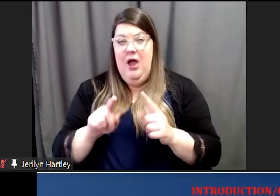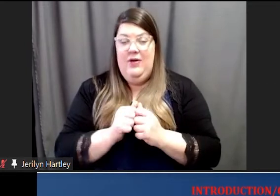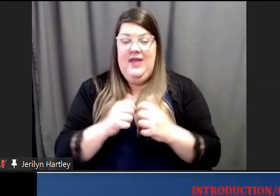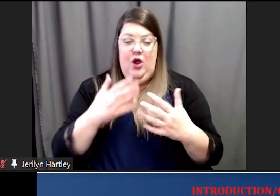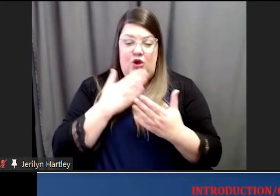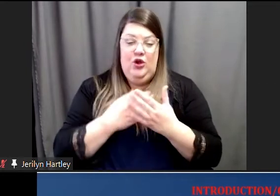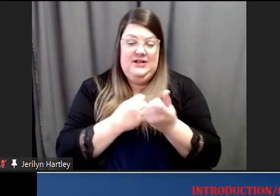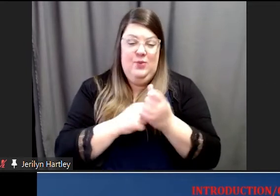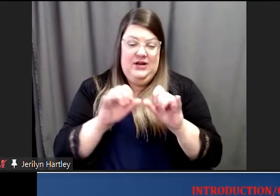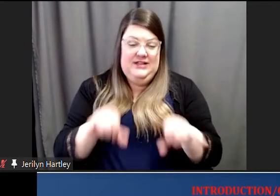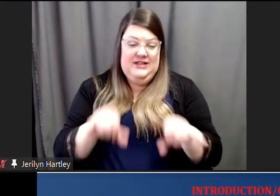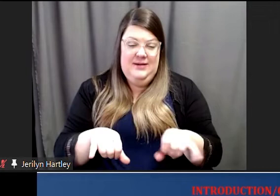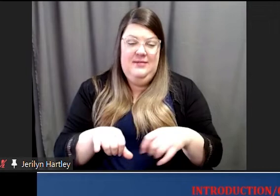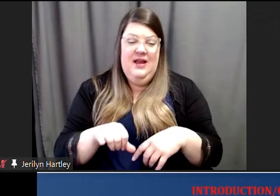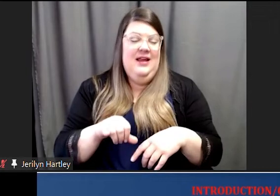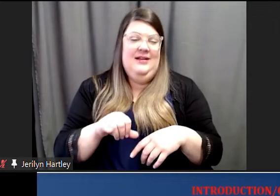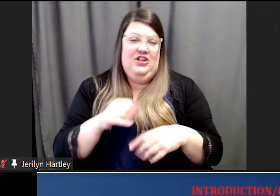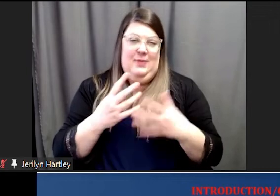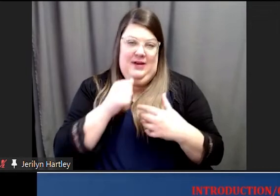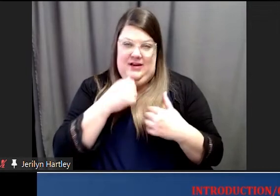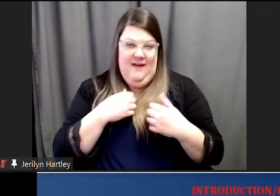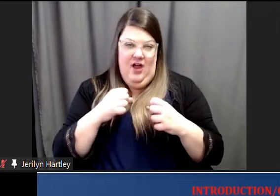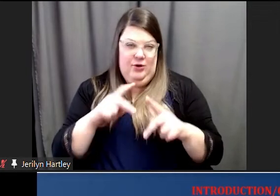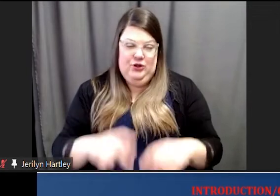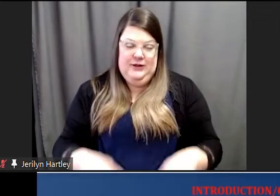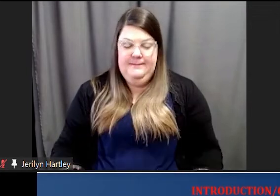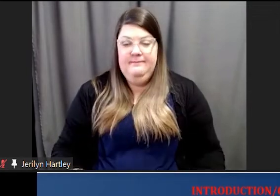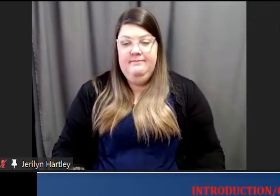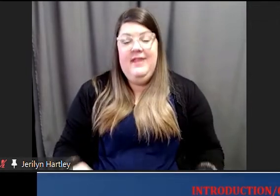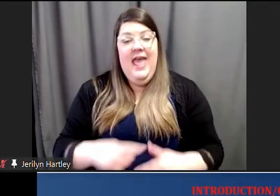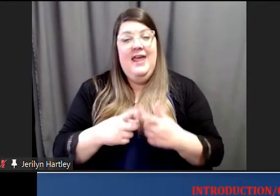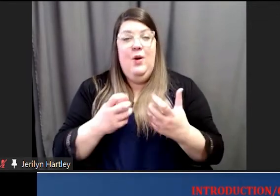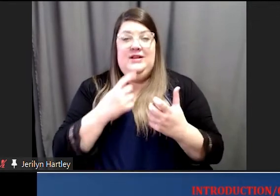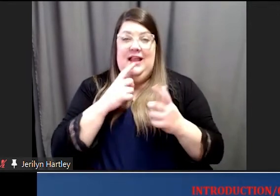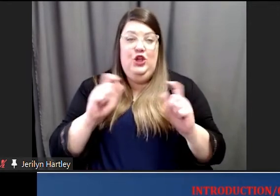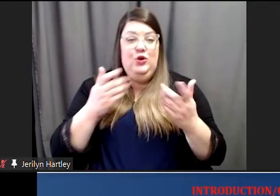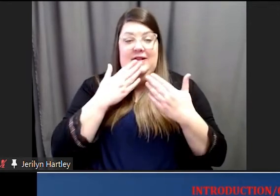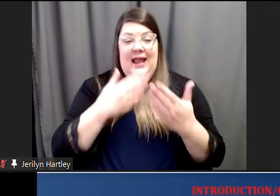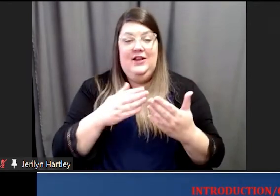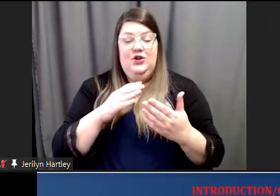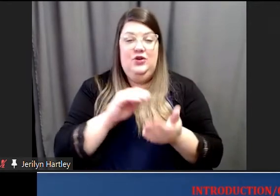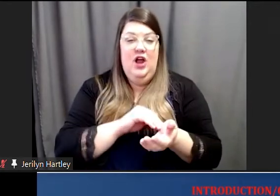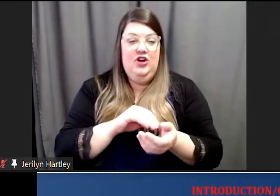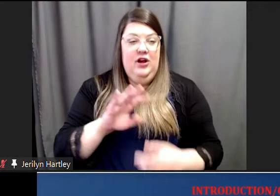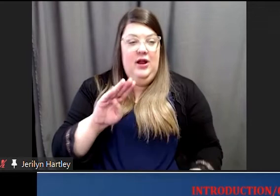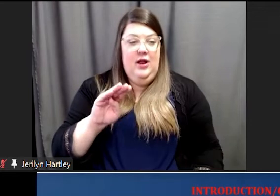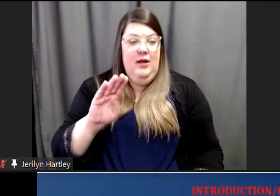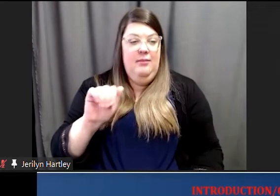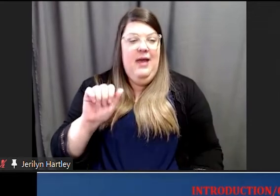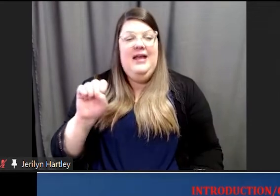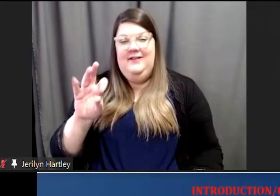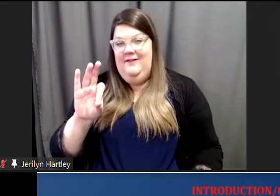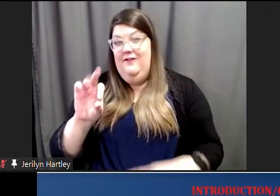system around her, she may not have that opportunity. And then I just wanted to give a huge thanks to Dr. Bashford for allowing me to shadow